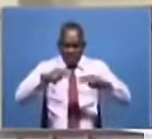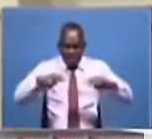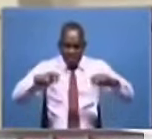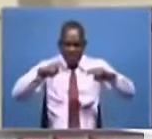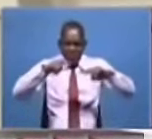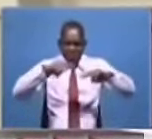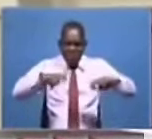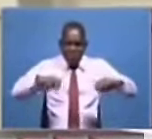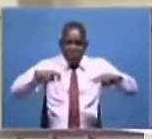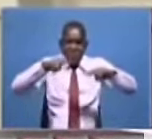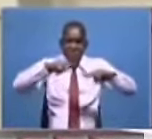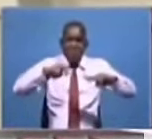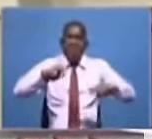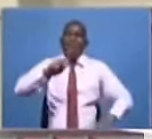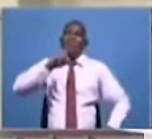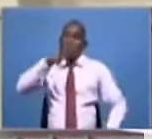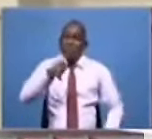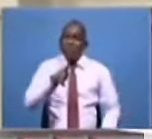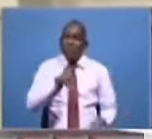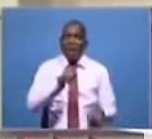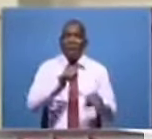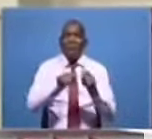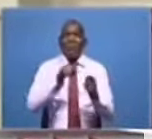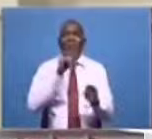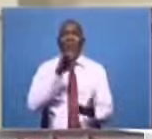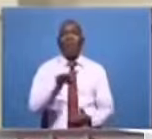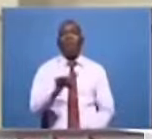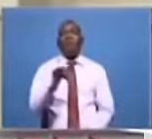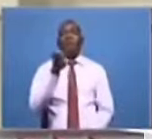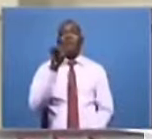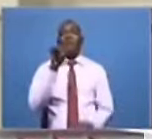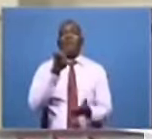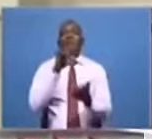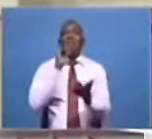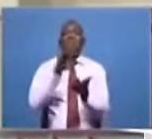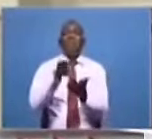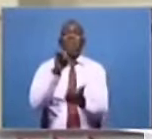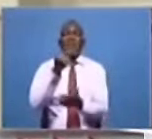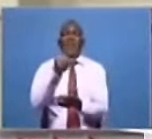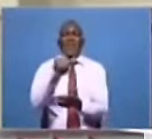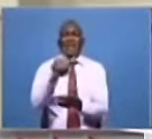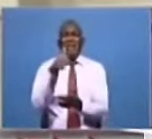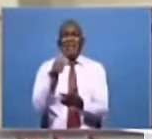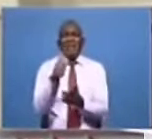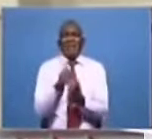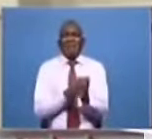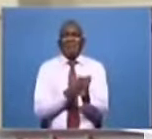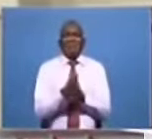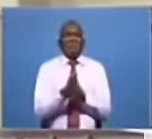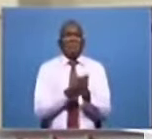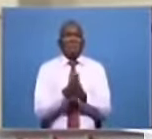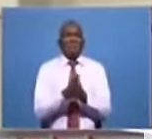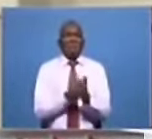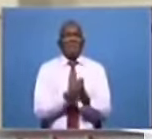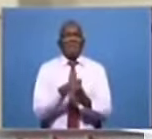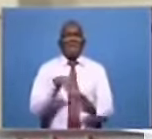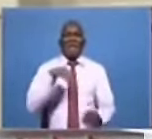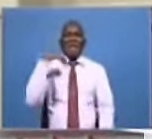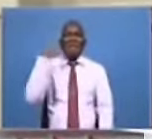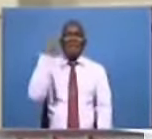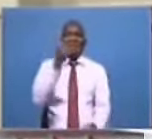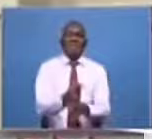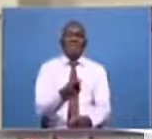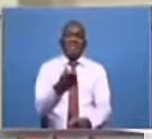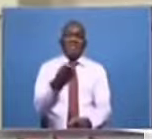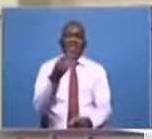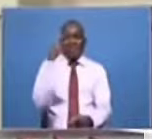this case and did not find that there was any compelling interest of justice for it to grant